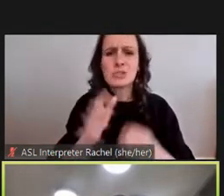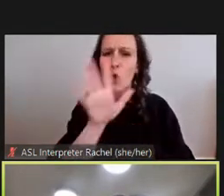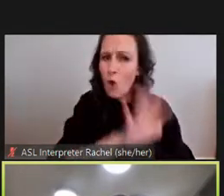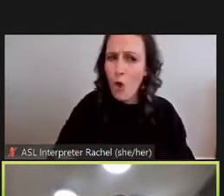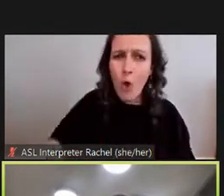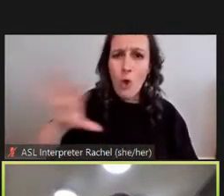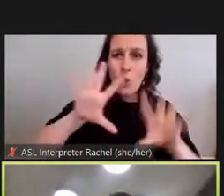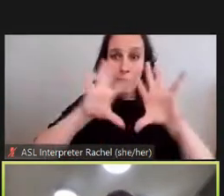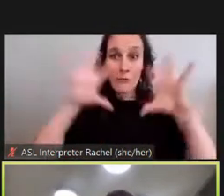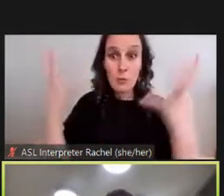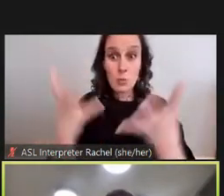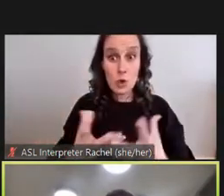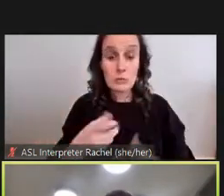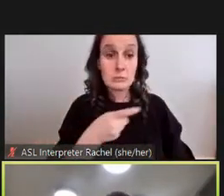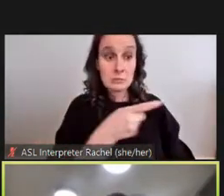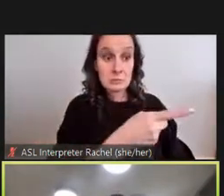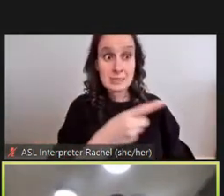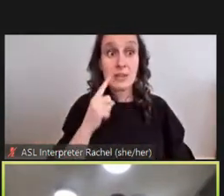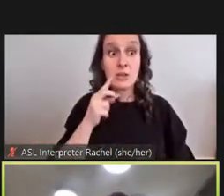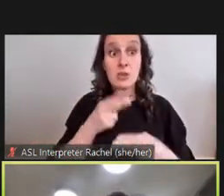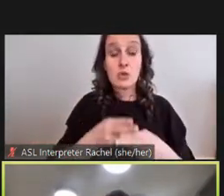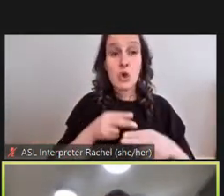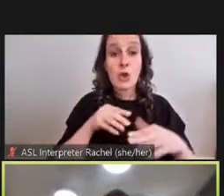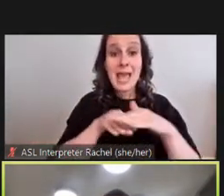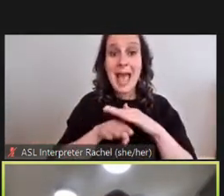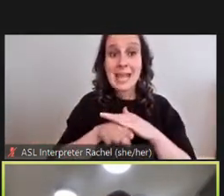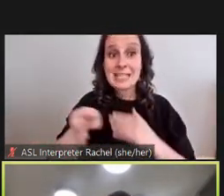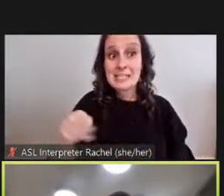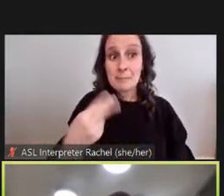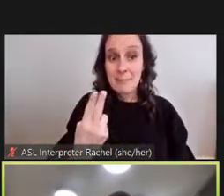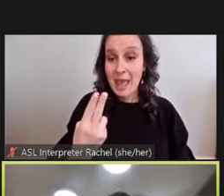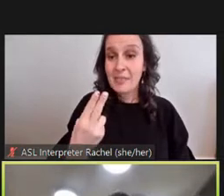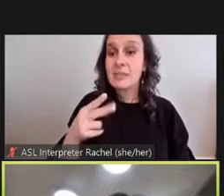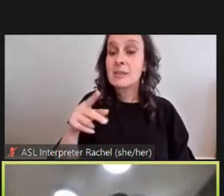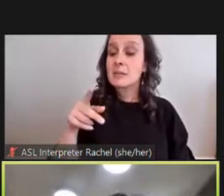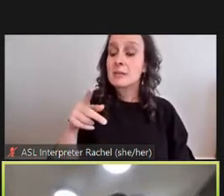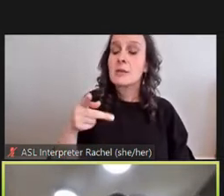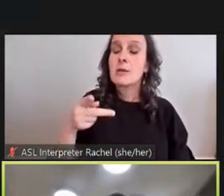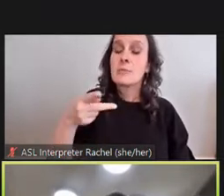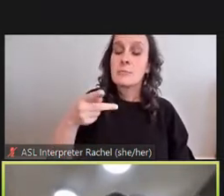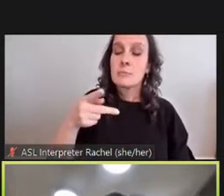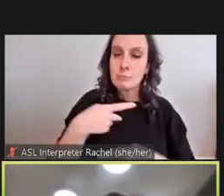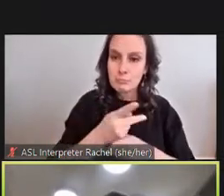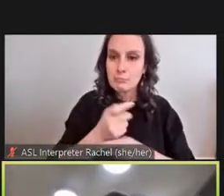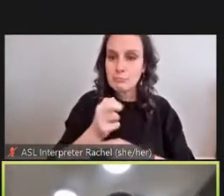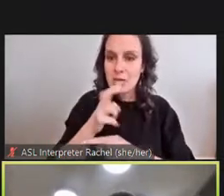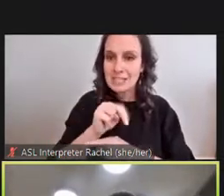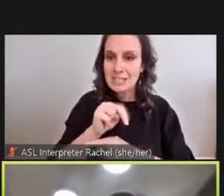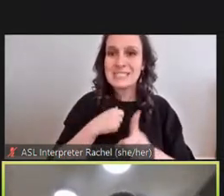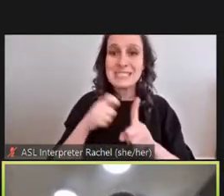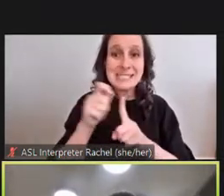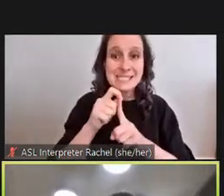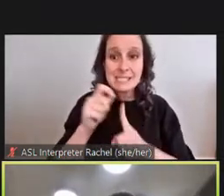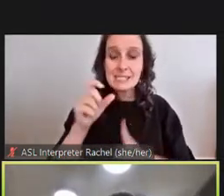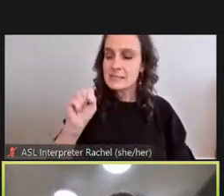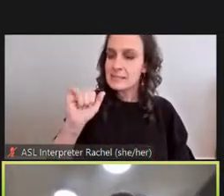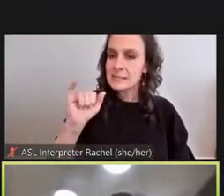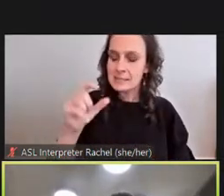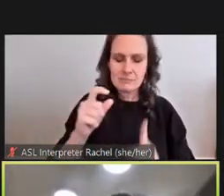for example, Access Path Productions in Singapore. They've used LiveVoice for audio description as